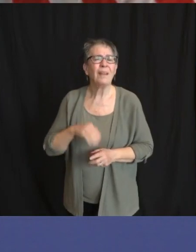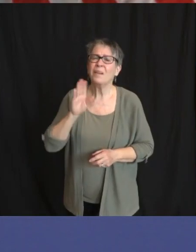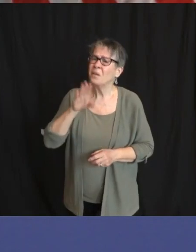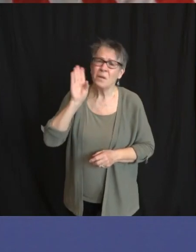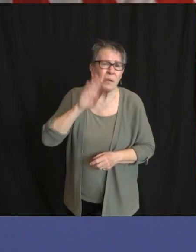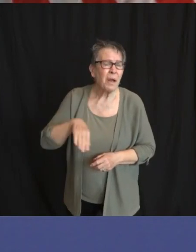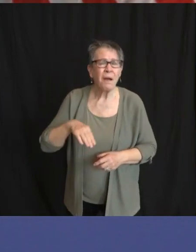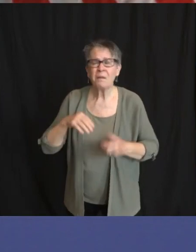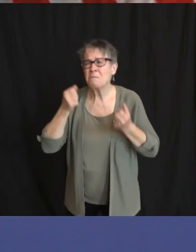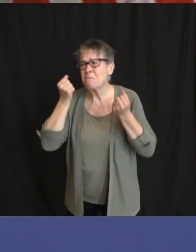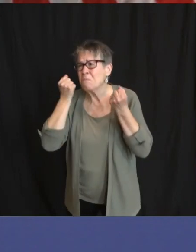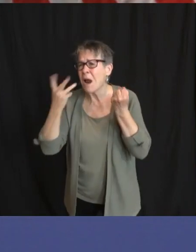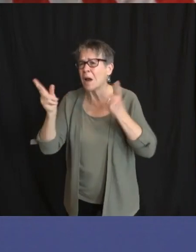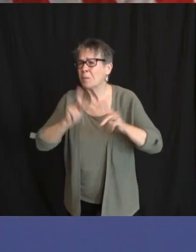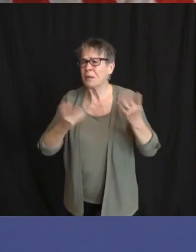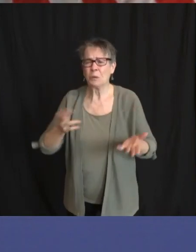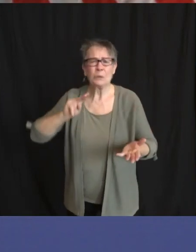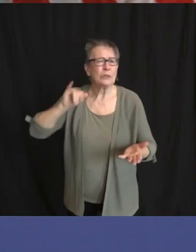do that,